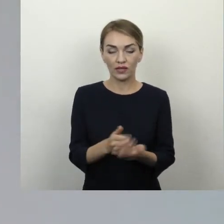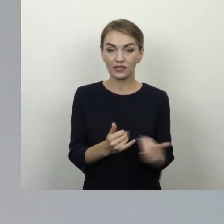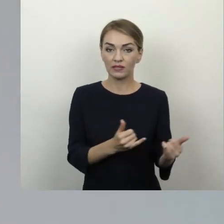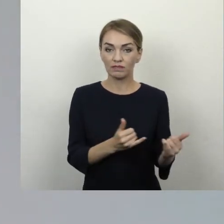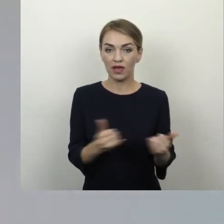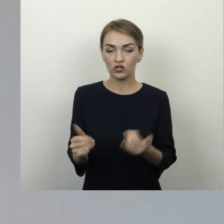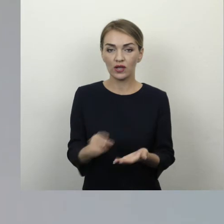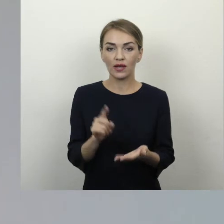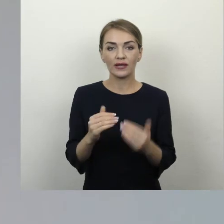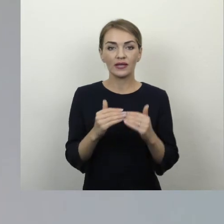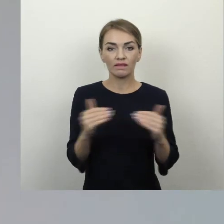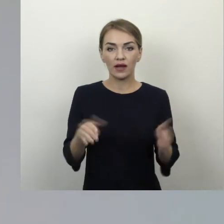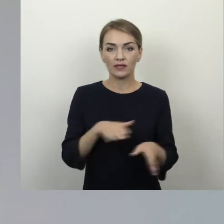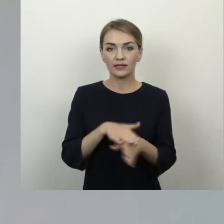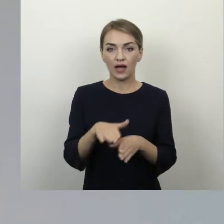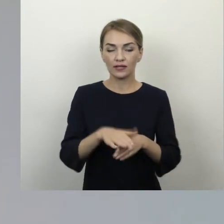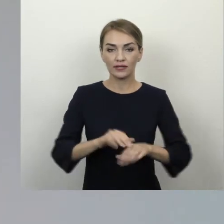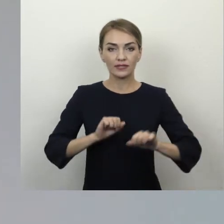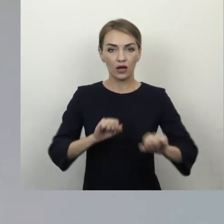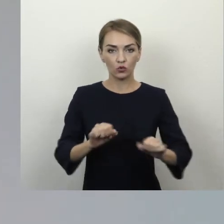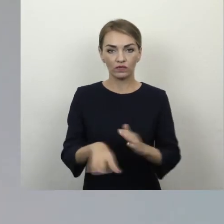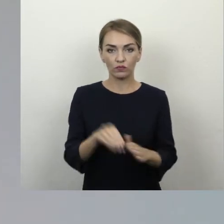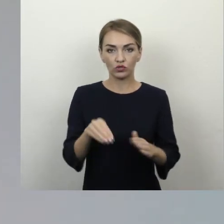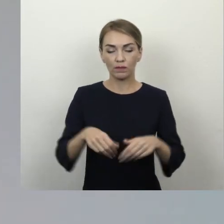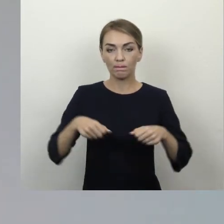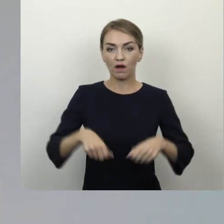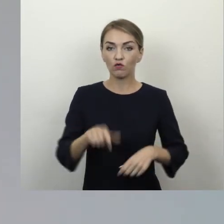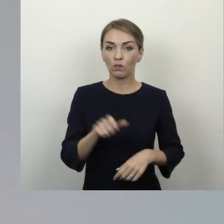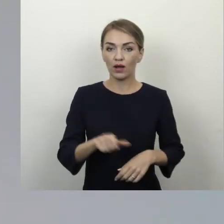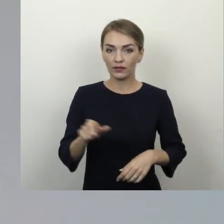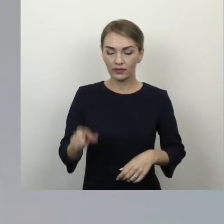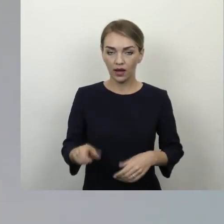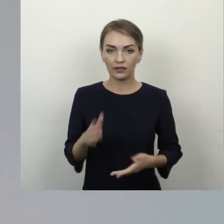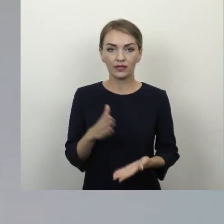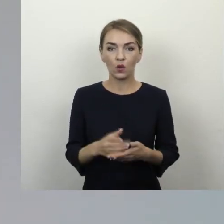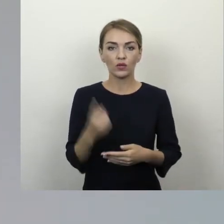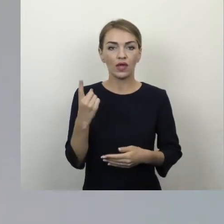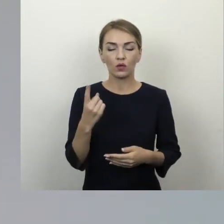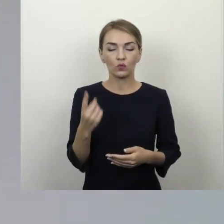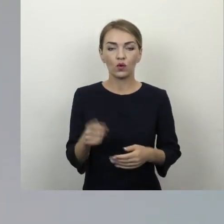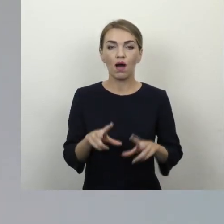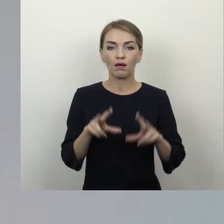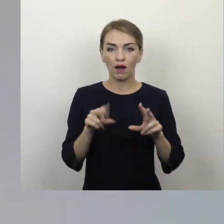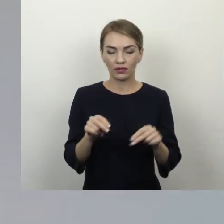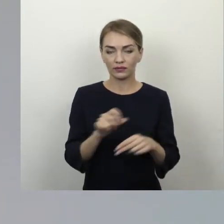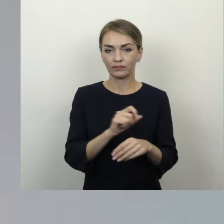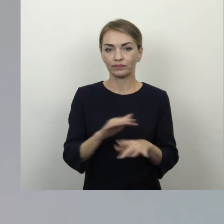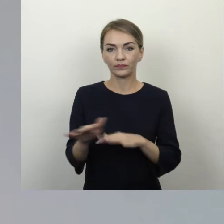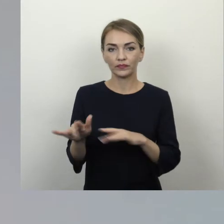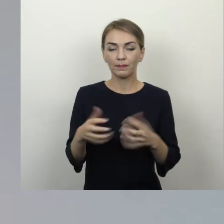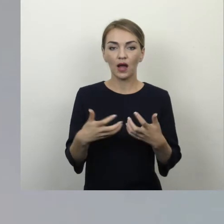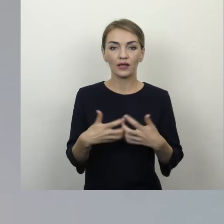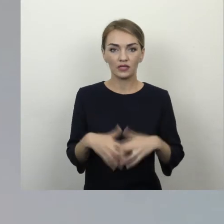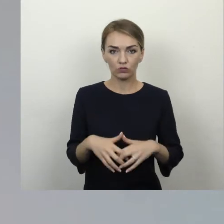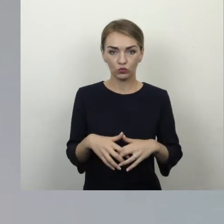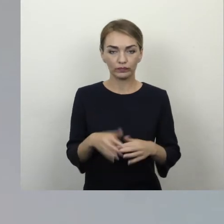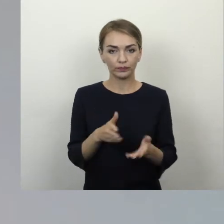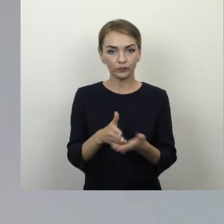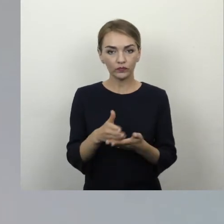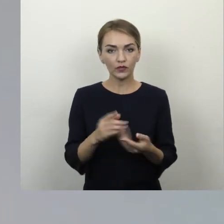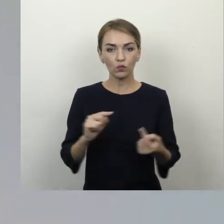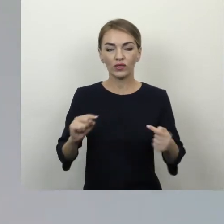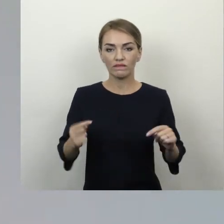political positions. The implementation of these rights are to be protected and guaranteed